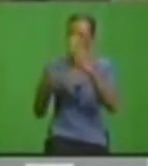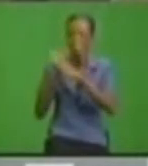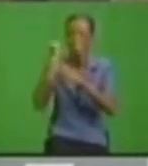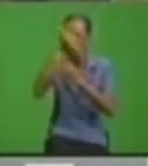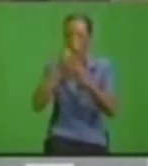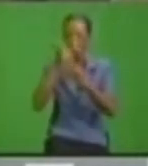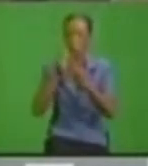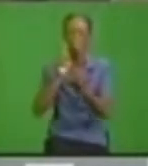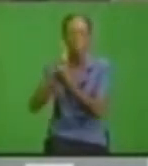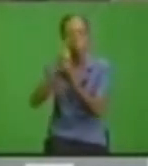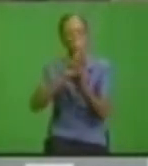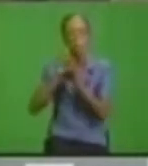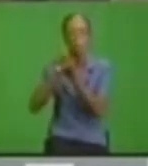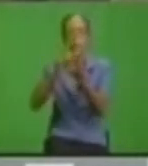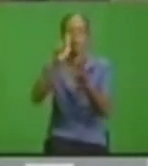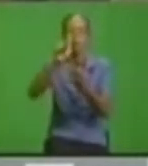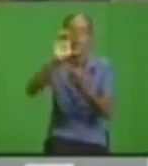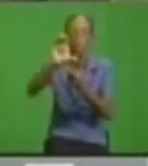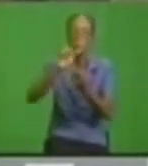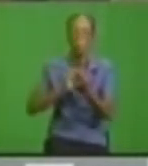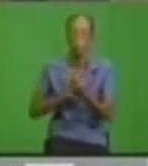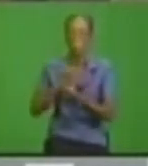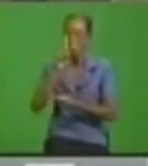continent. President Zuma,